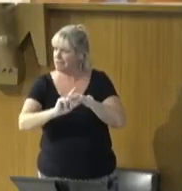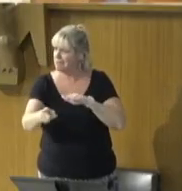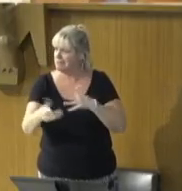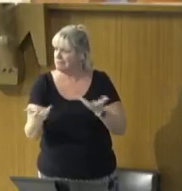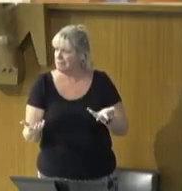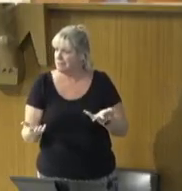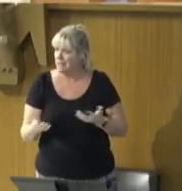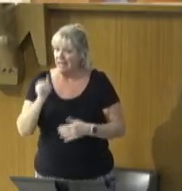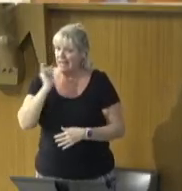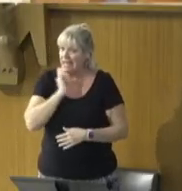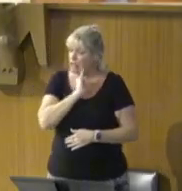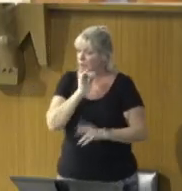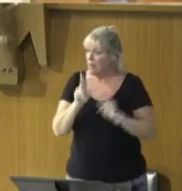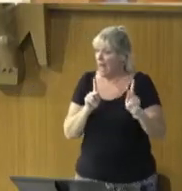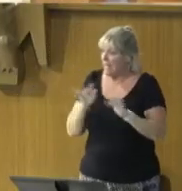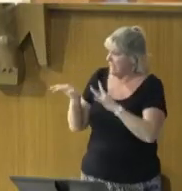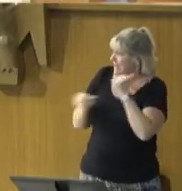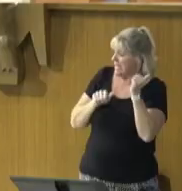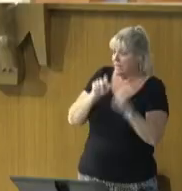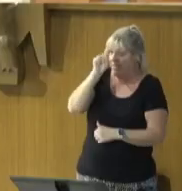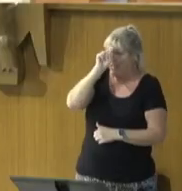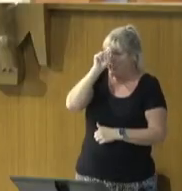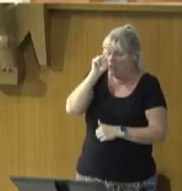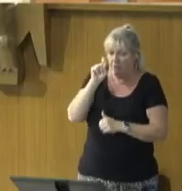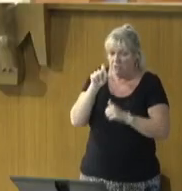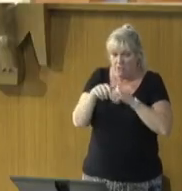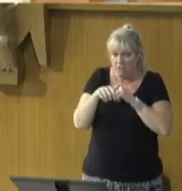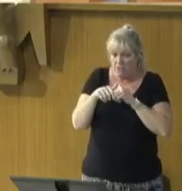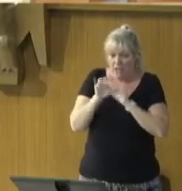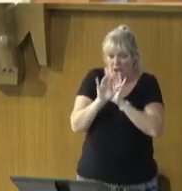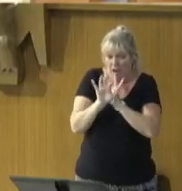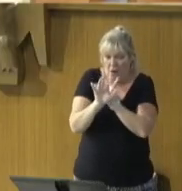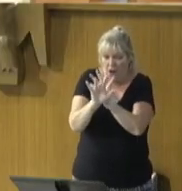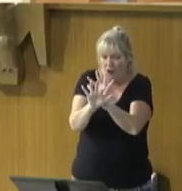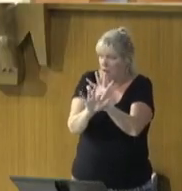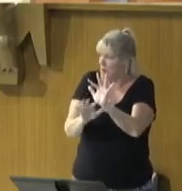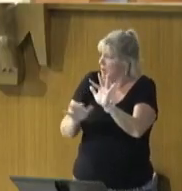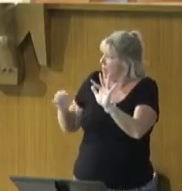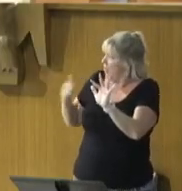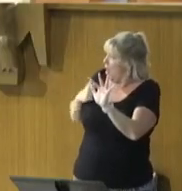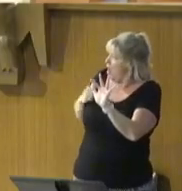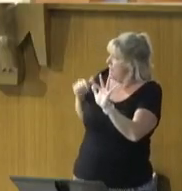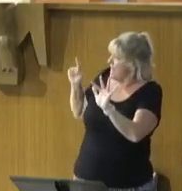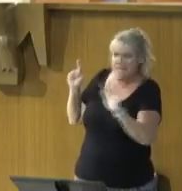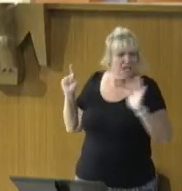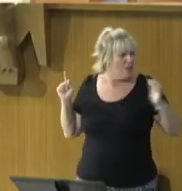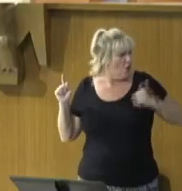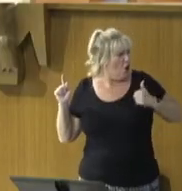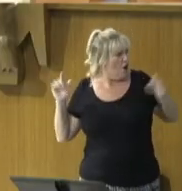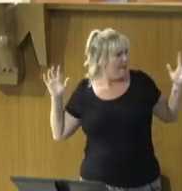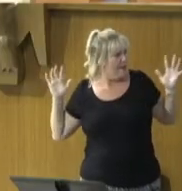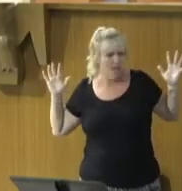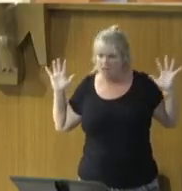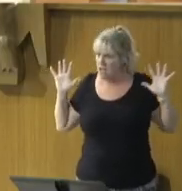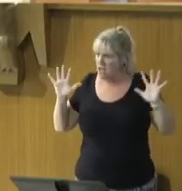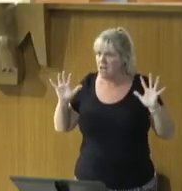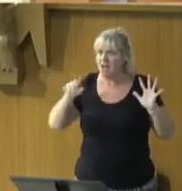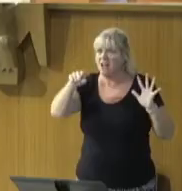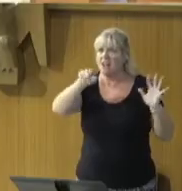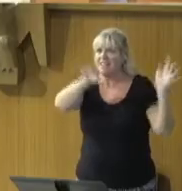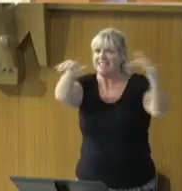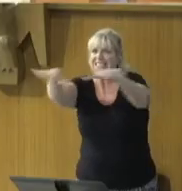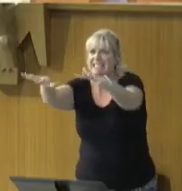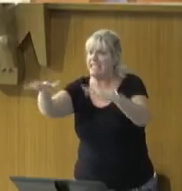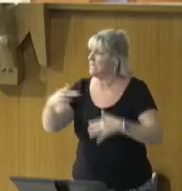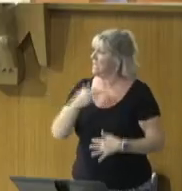Israelites flee from Egypt, they are surrounded by Pharaoh's army on one side and the Reed Sea on the other. In both